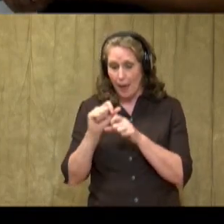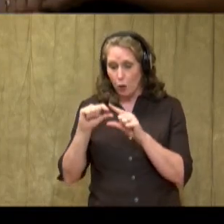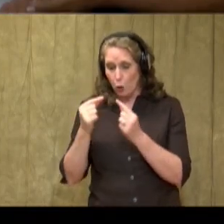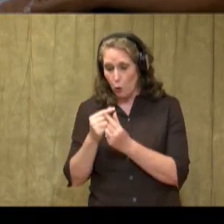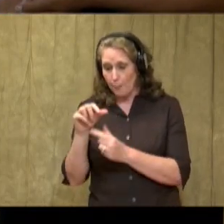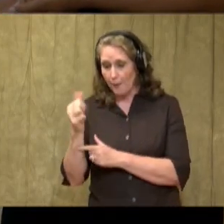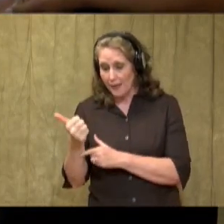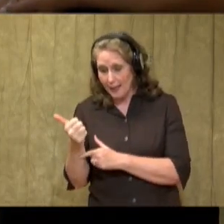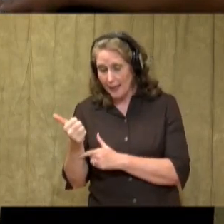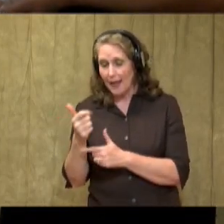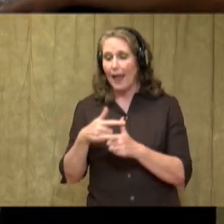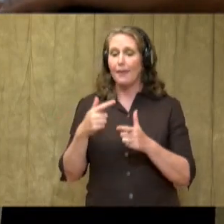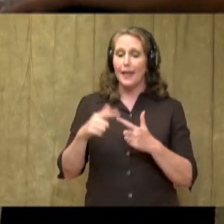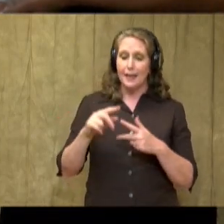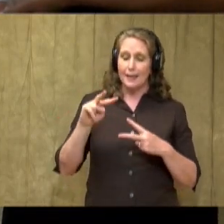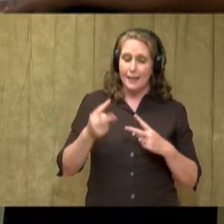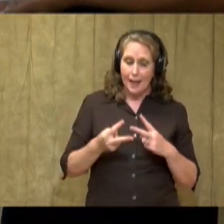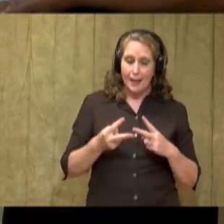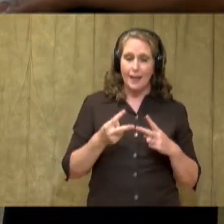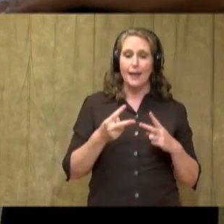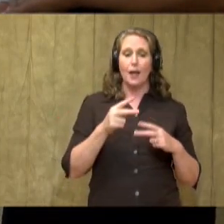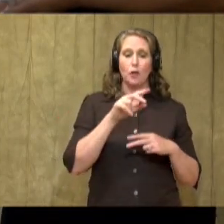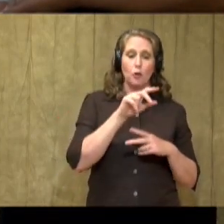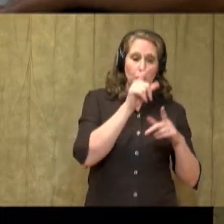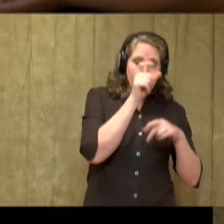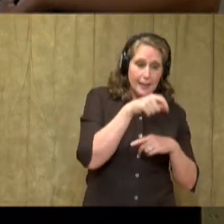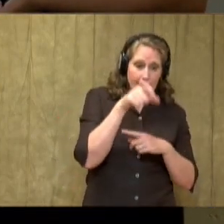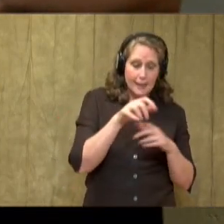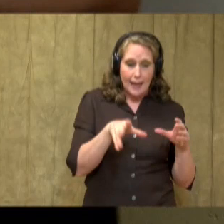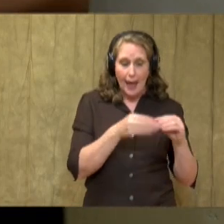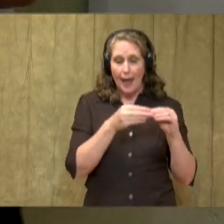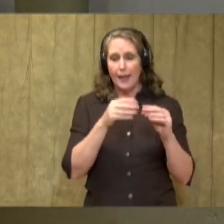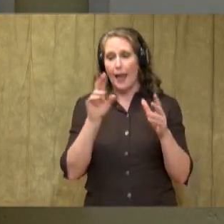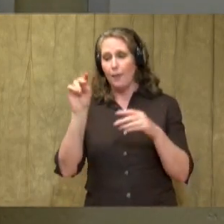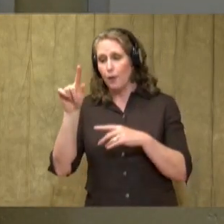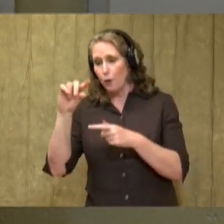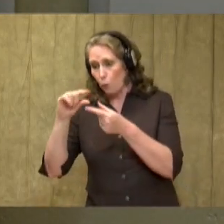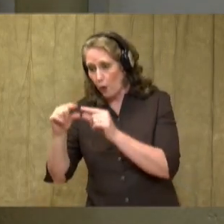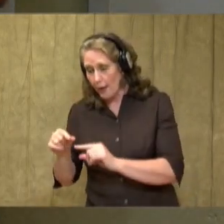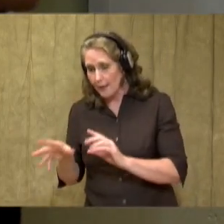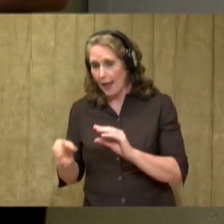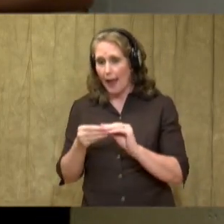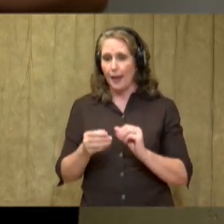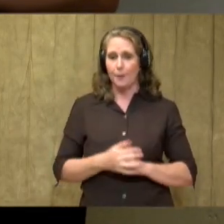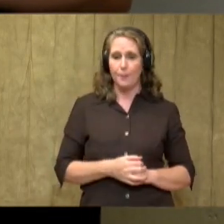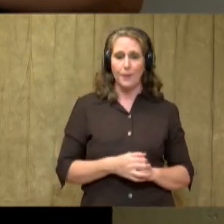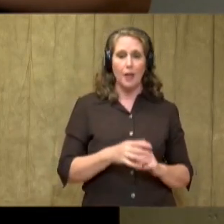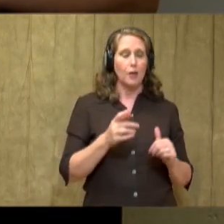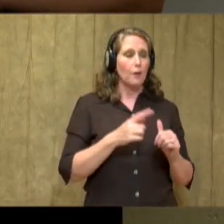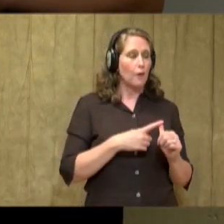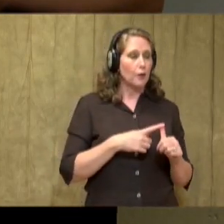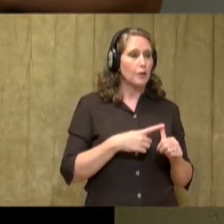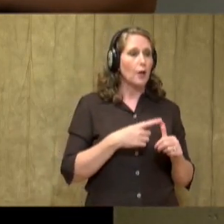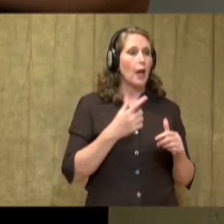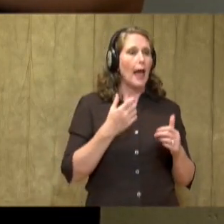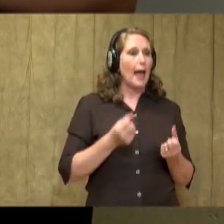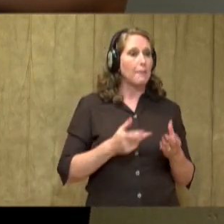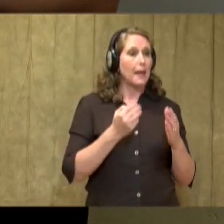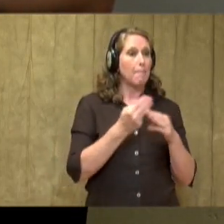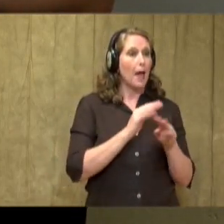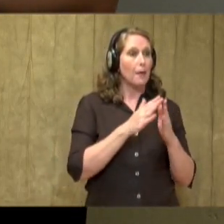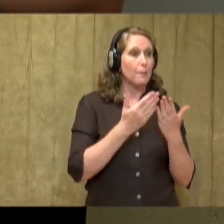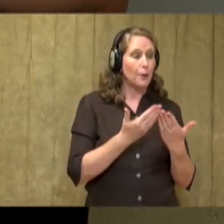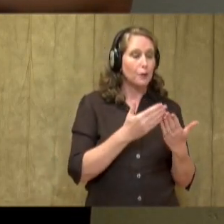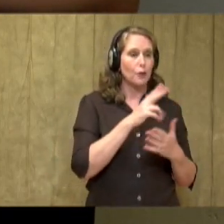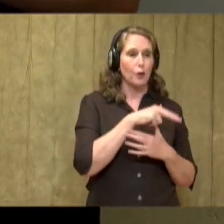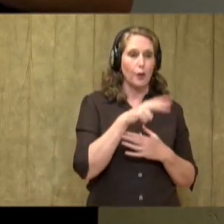your 10s and 1s. First things first, we have 33 math books. We're going to mark up our problem.